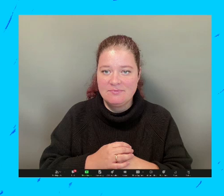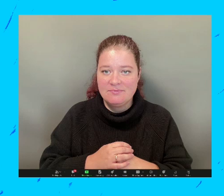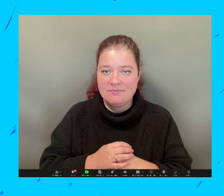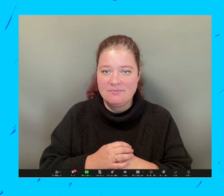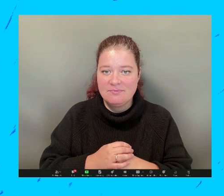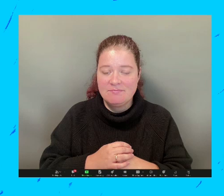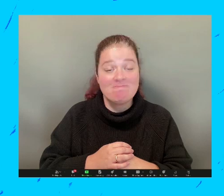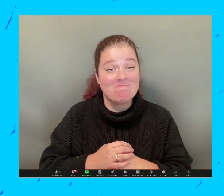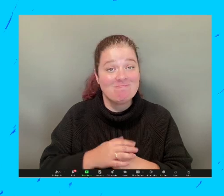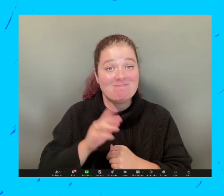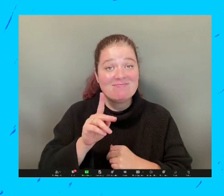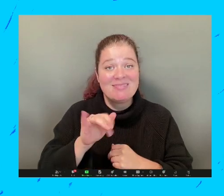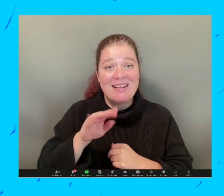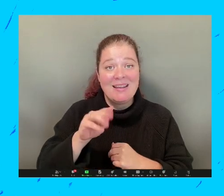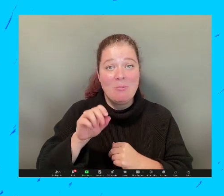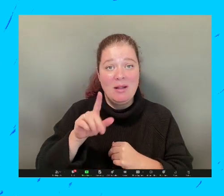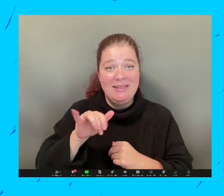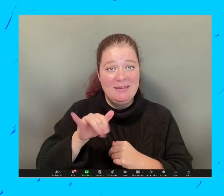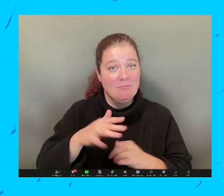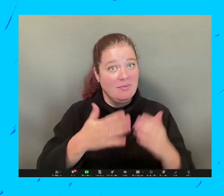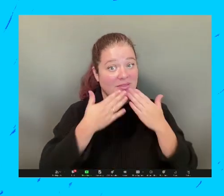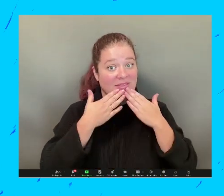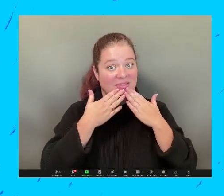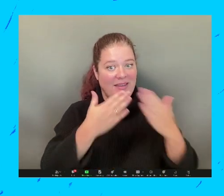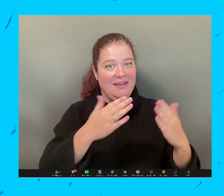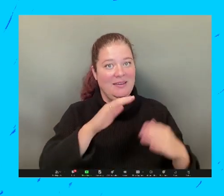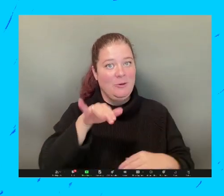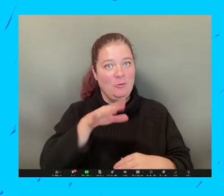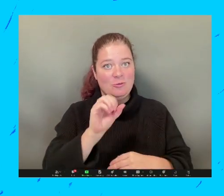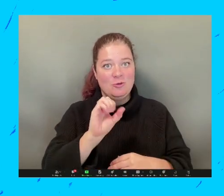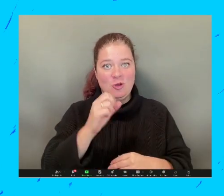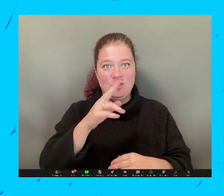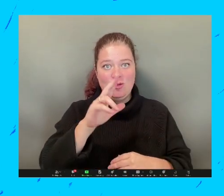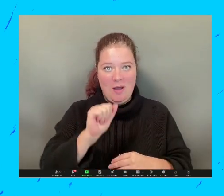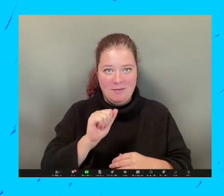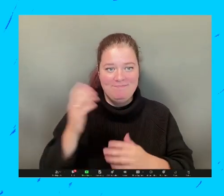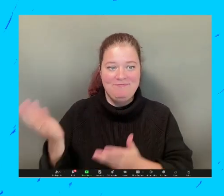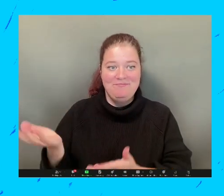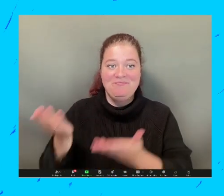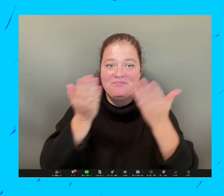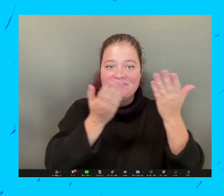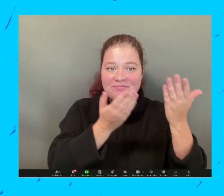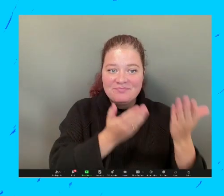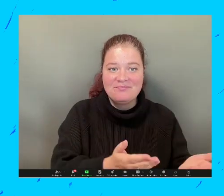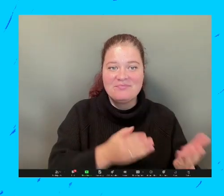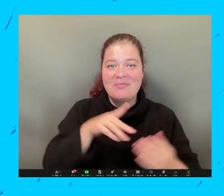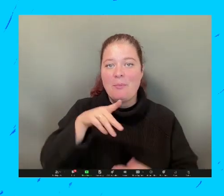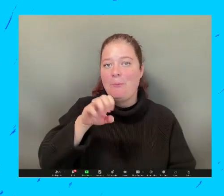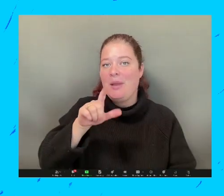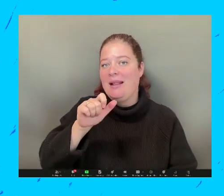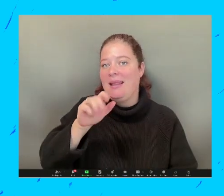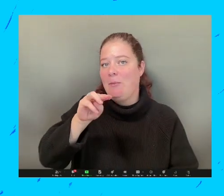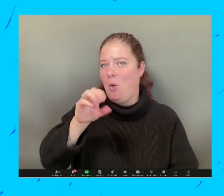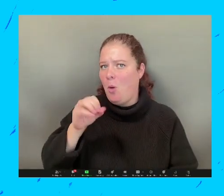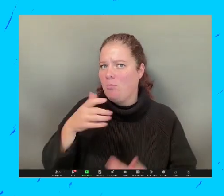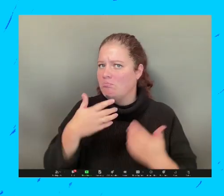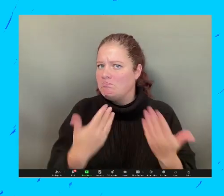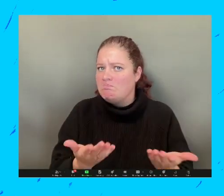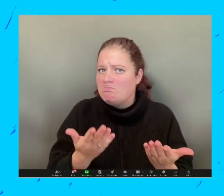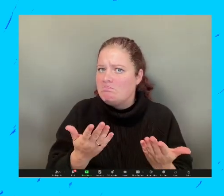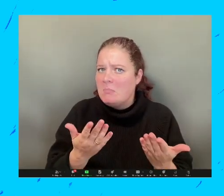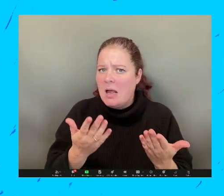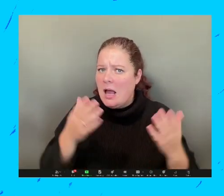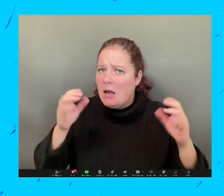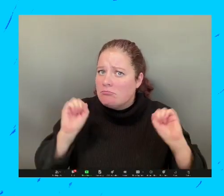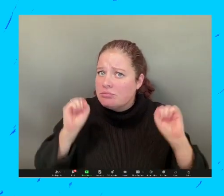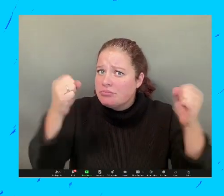Thank you so much, Joshua. And from now, we're going to go back to Pelemo. Pelemo, what single action would you take? Okay,